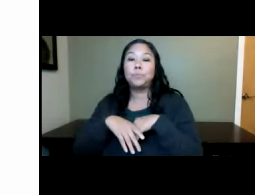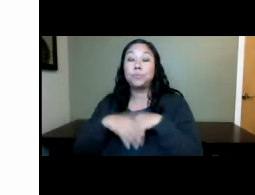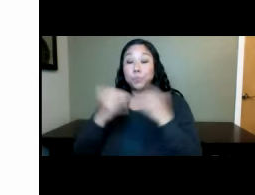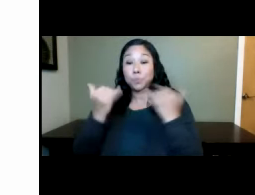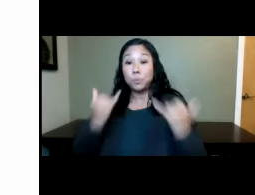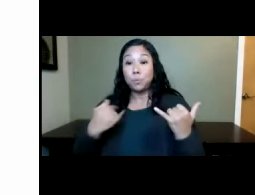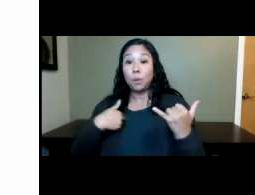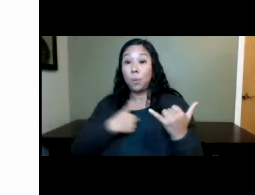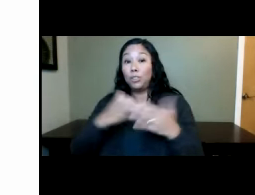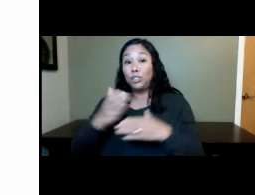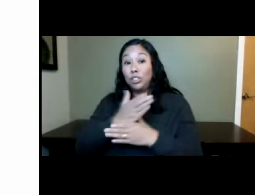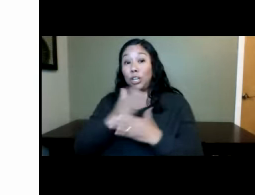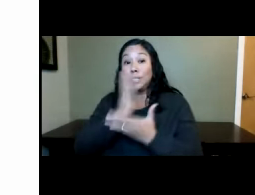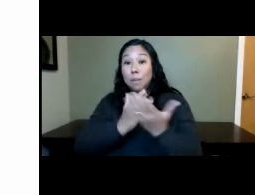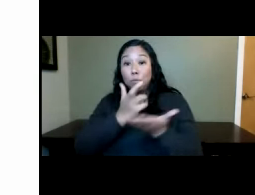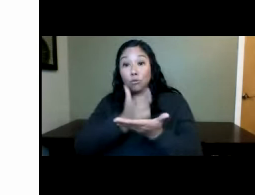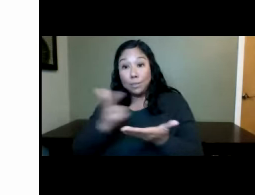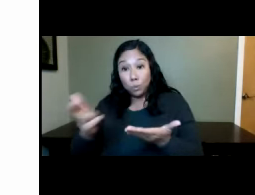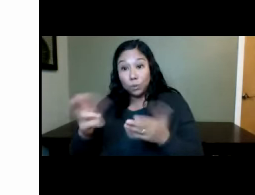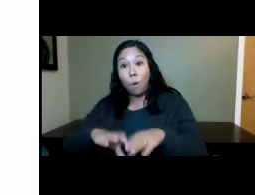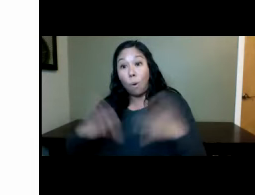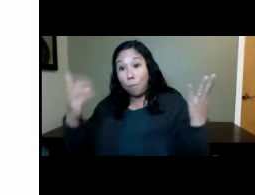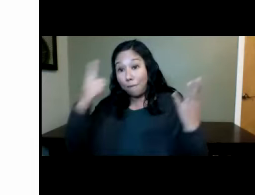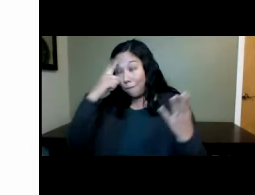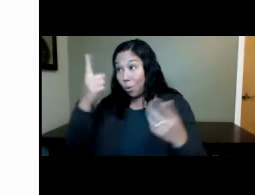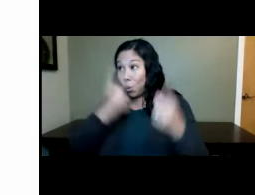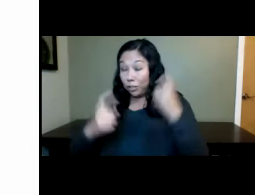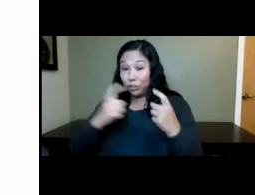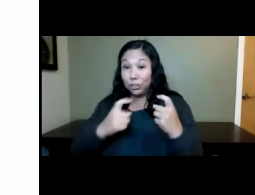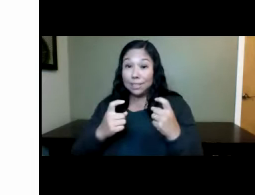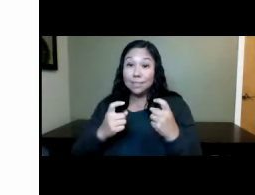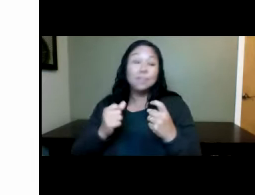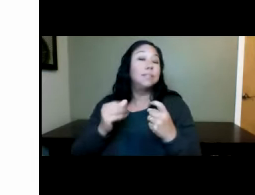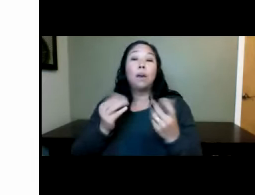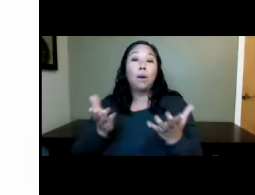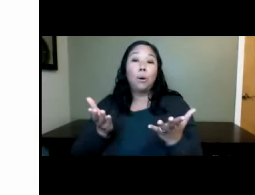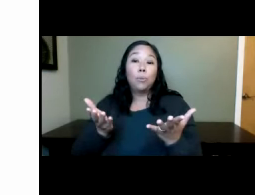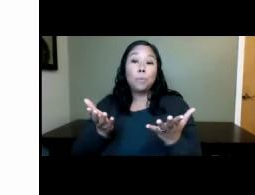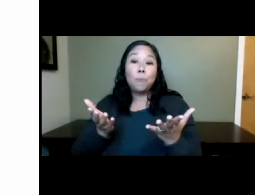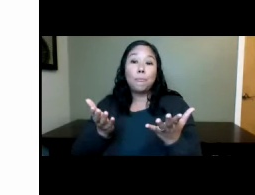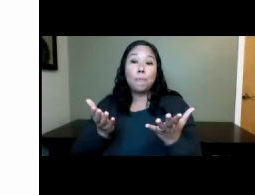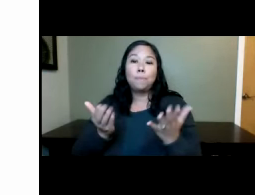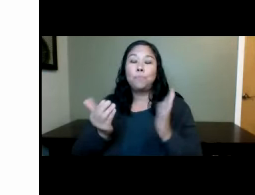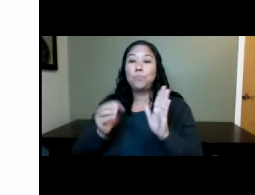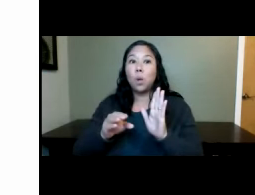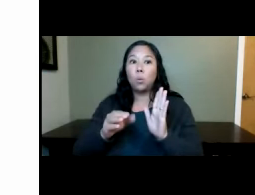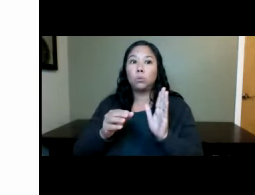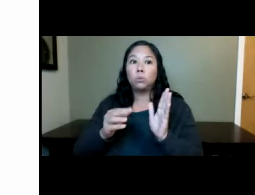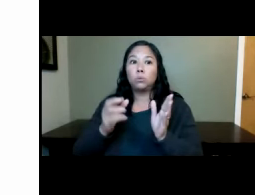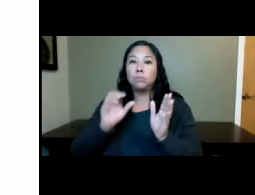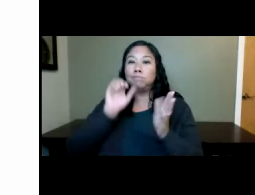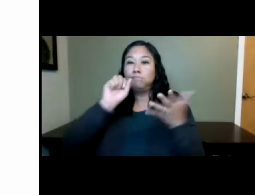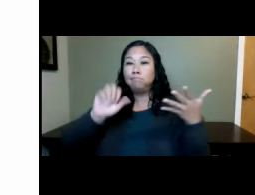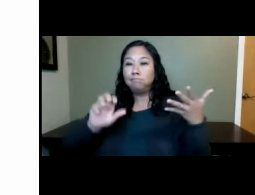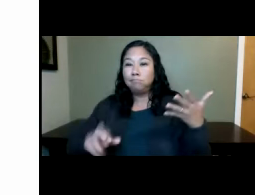some resources and open it up for questions. So just a list of resources before we get to the questions.